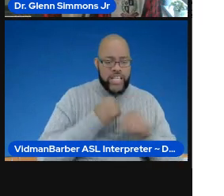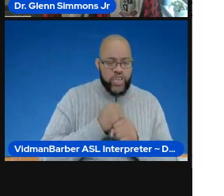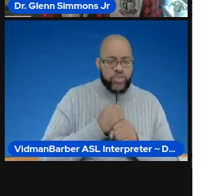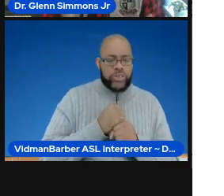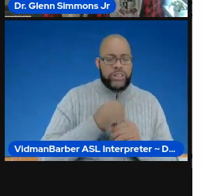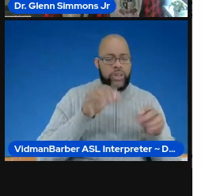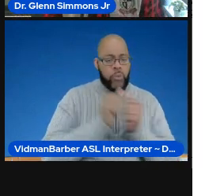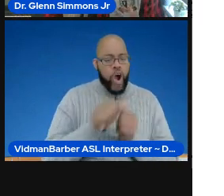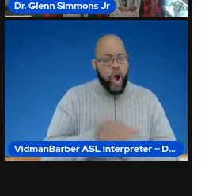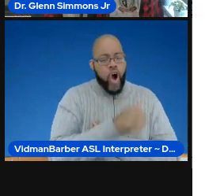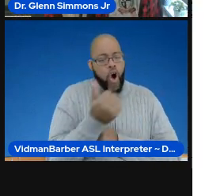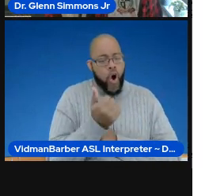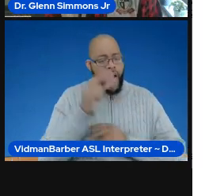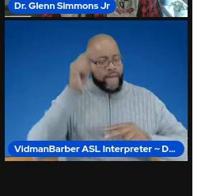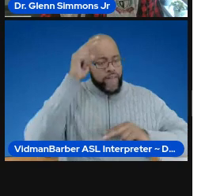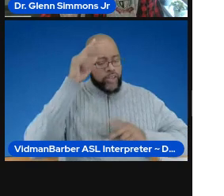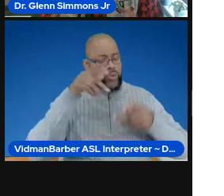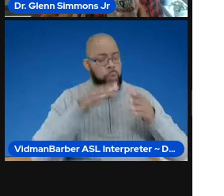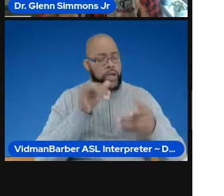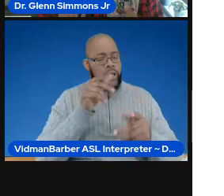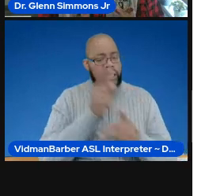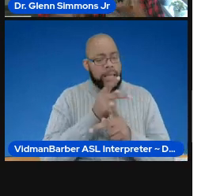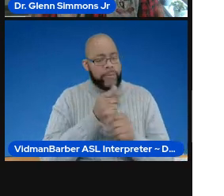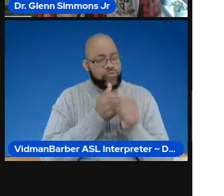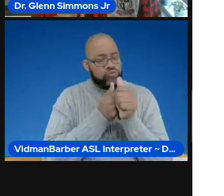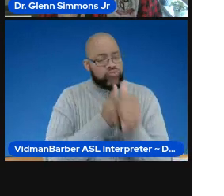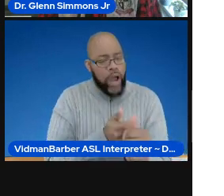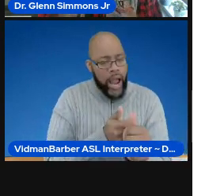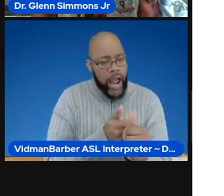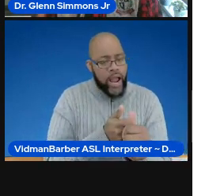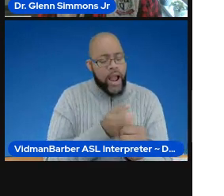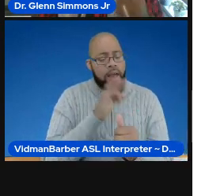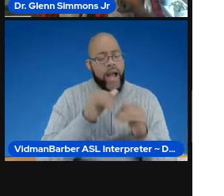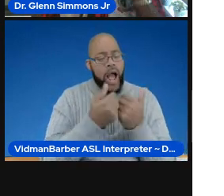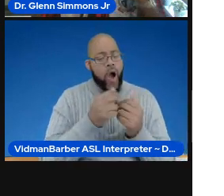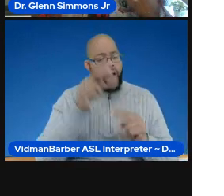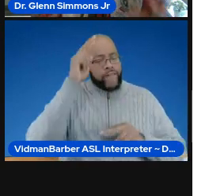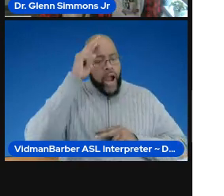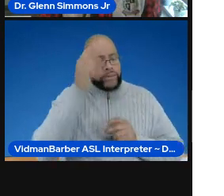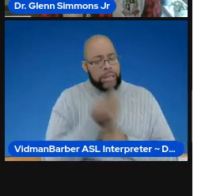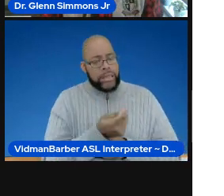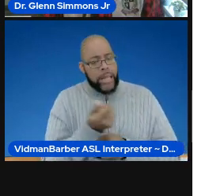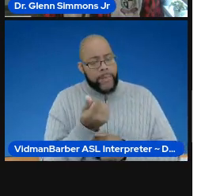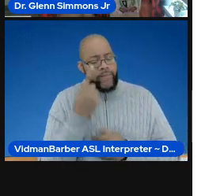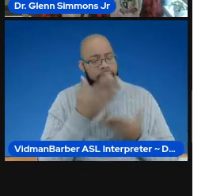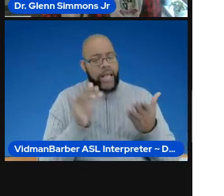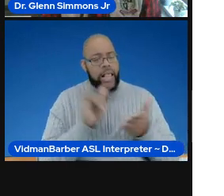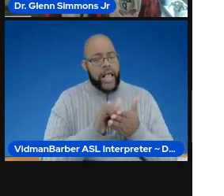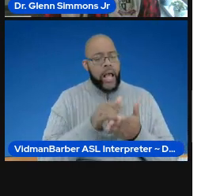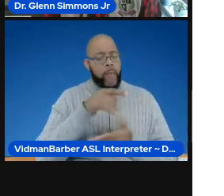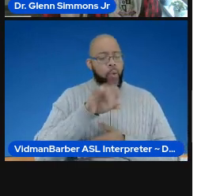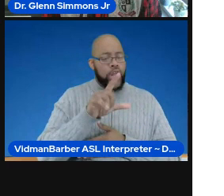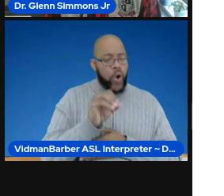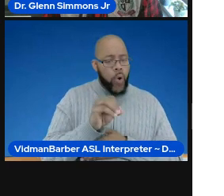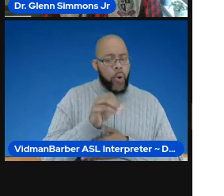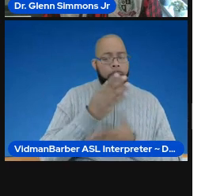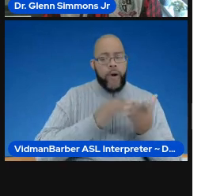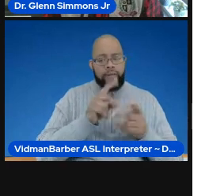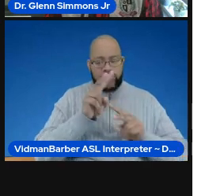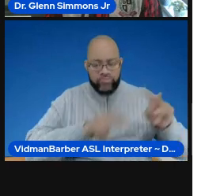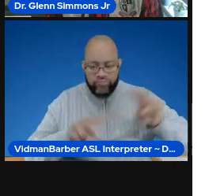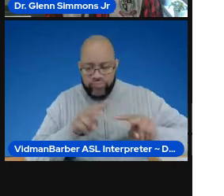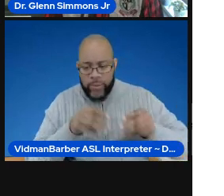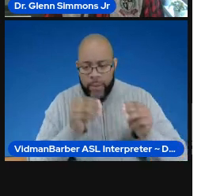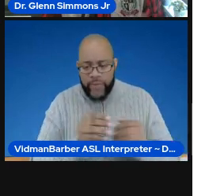other viruses as a way of keeping track of how the virus has been eliminated for things like polio. So it was part of a surveillance mechanism for